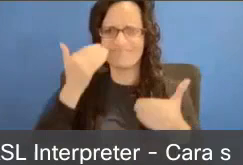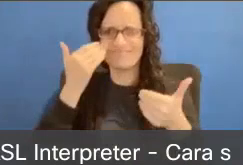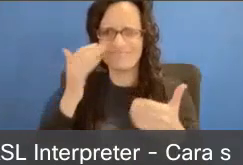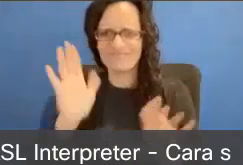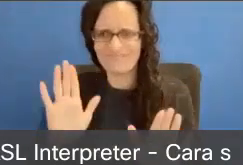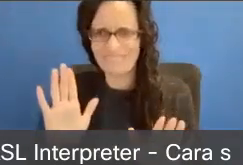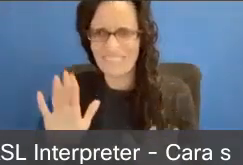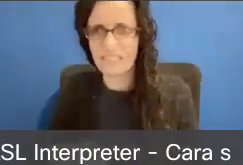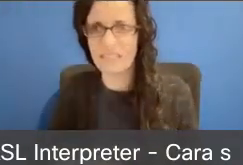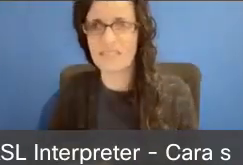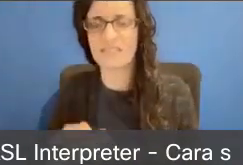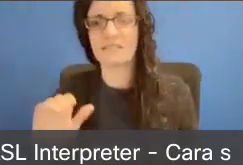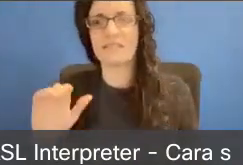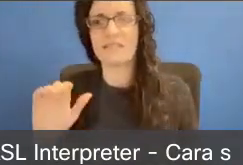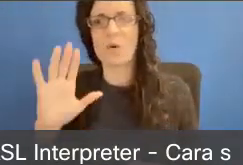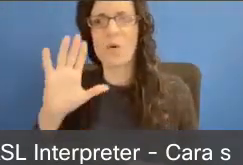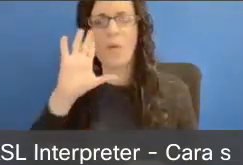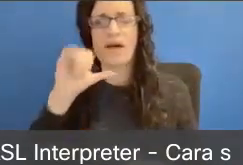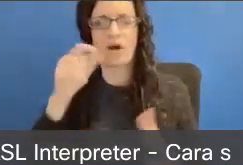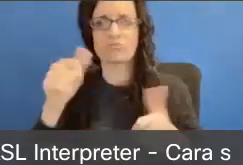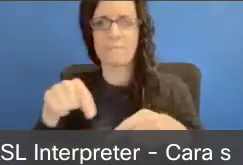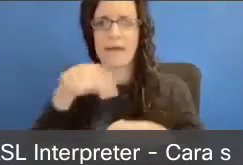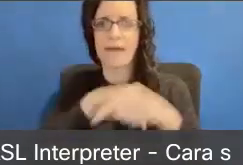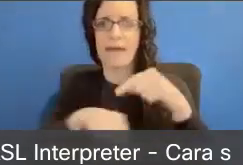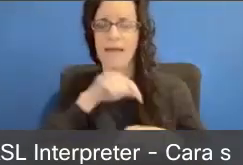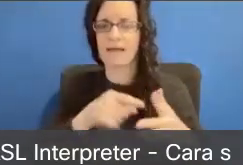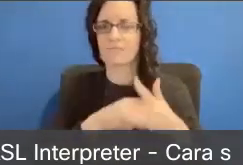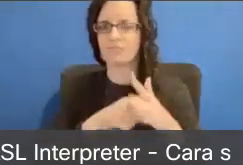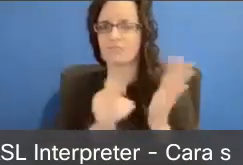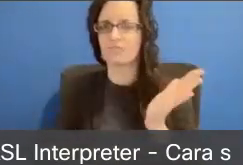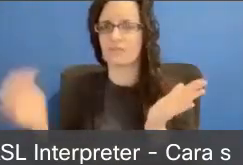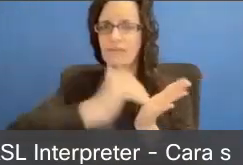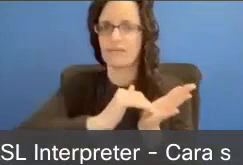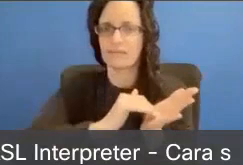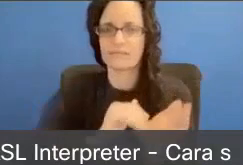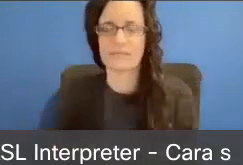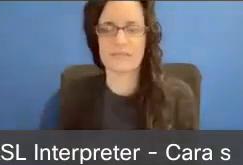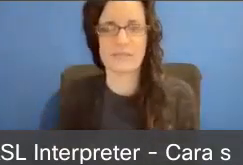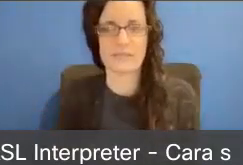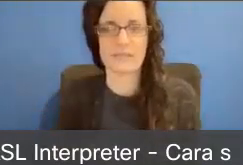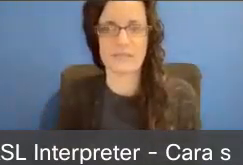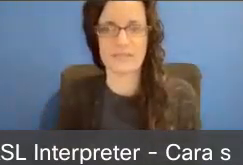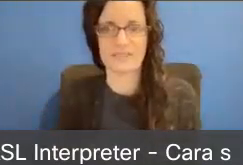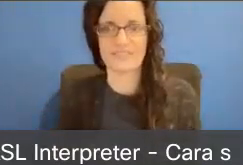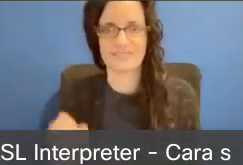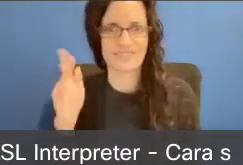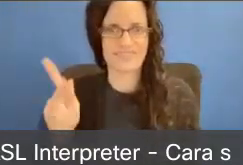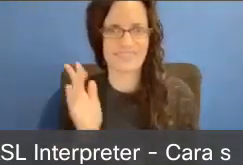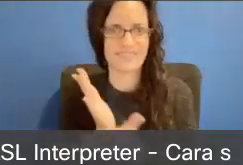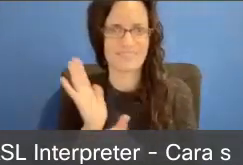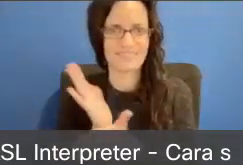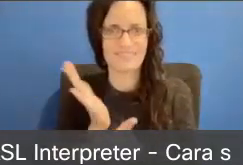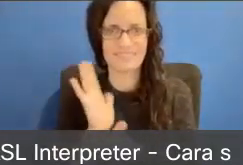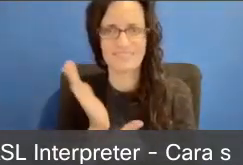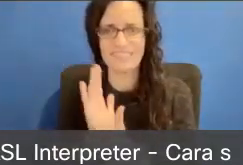it, Larry. Maybe we can try just back it up and. Yeah. All right. Right. Just have to.